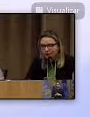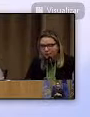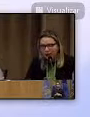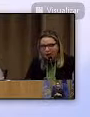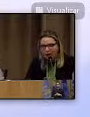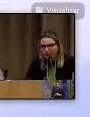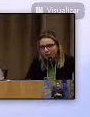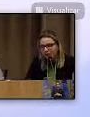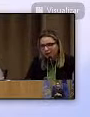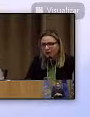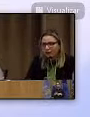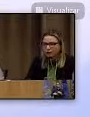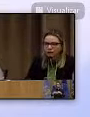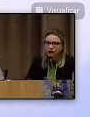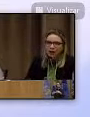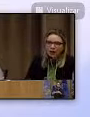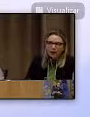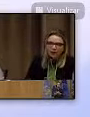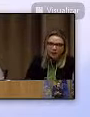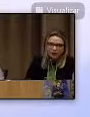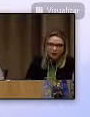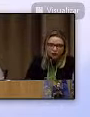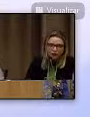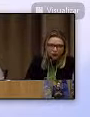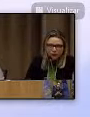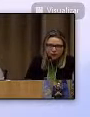a difficult process.